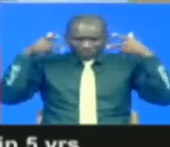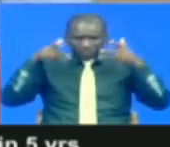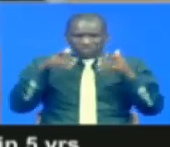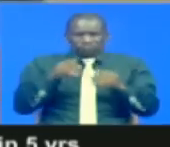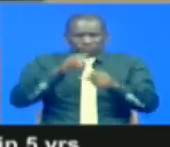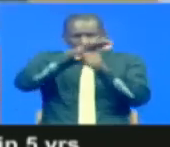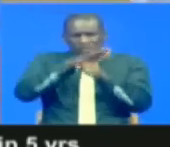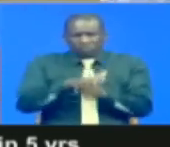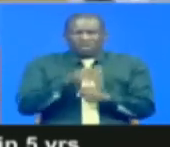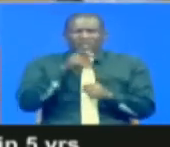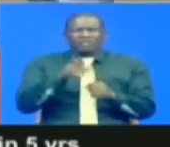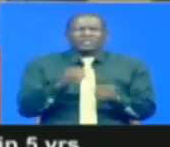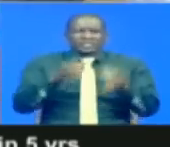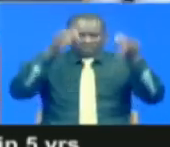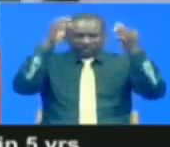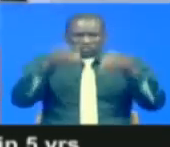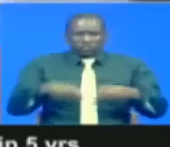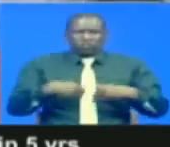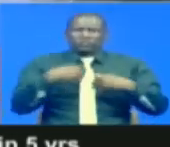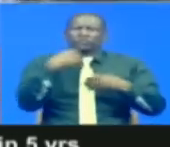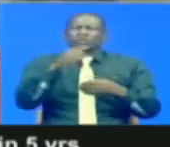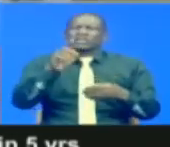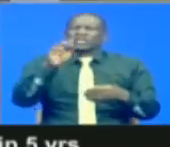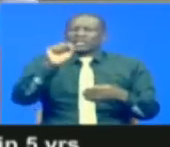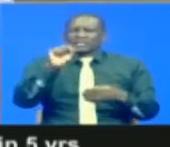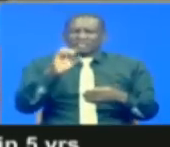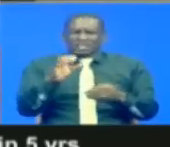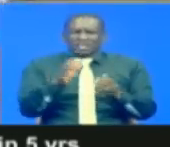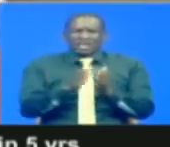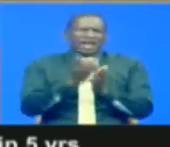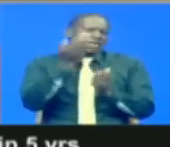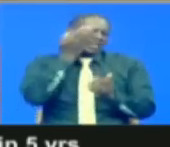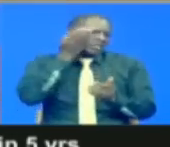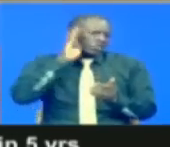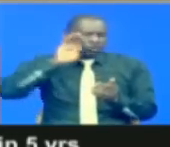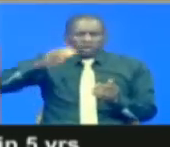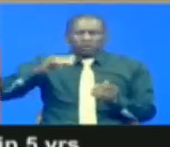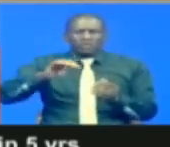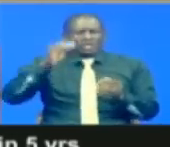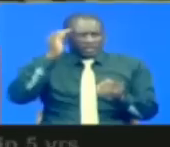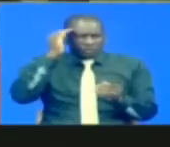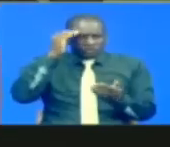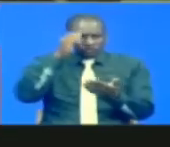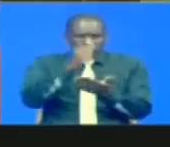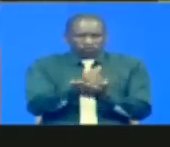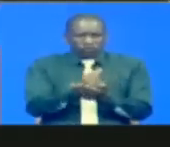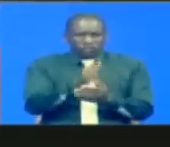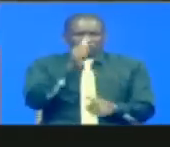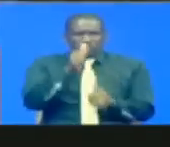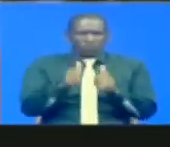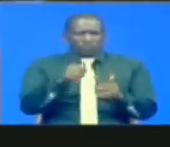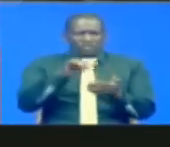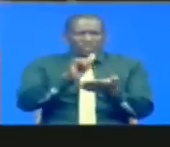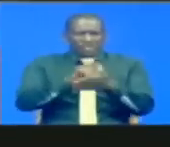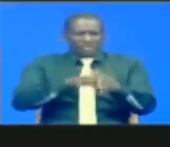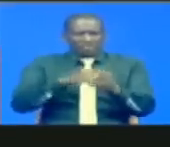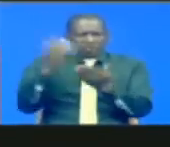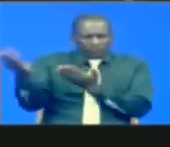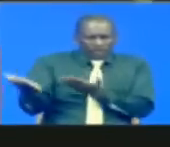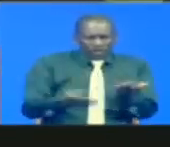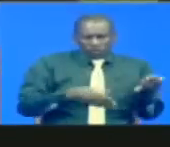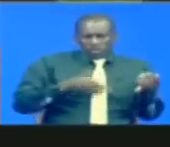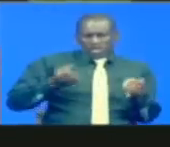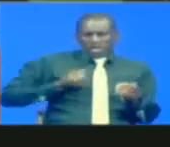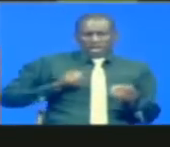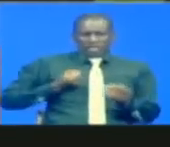as a directive to the Teachers Service Commission and the Isiolo County Education Office, which at the time had allowed female students